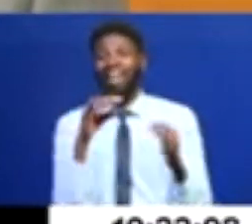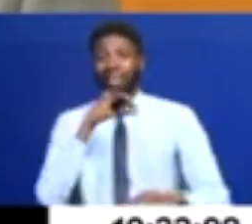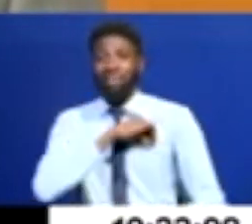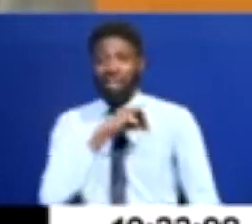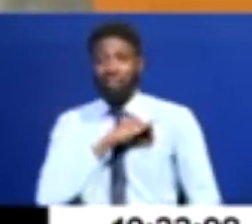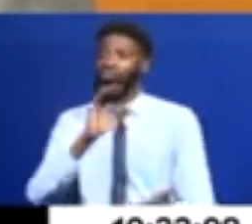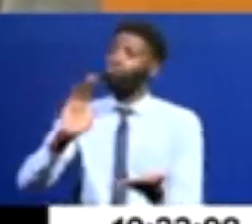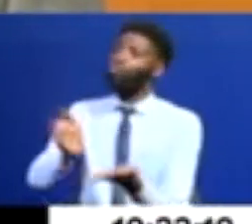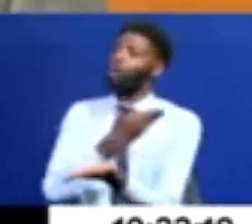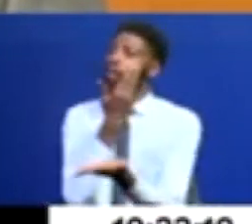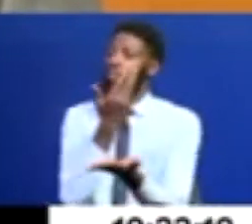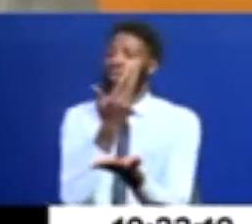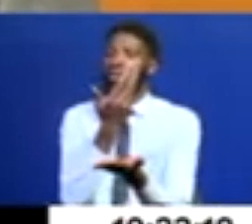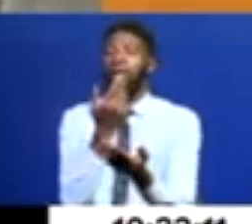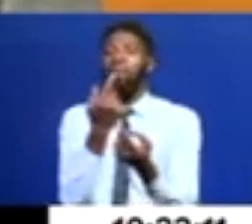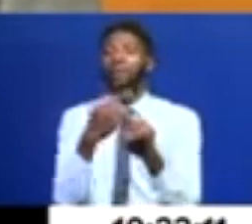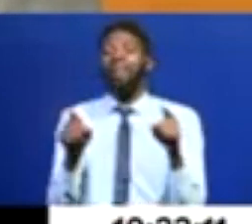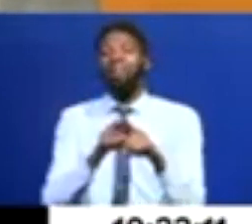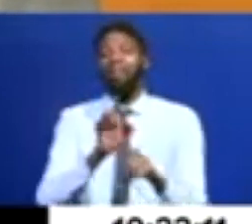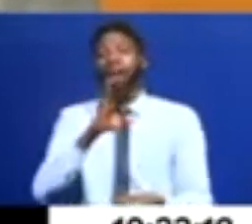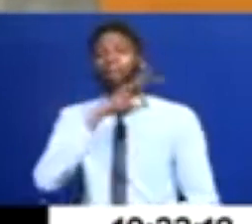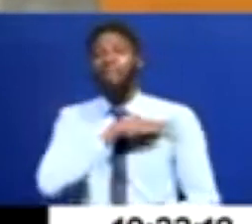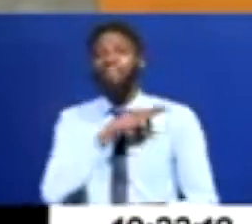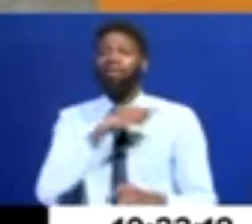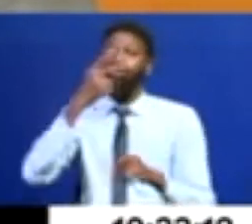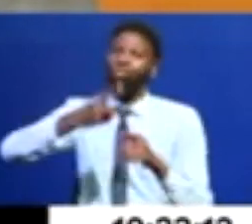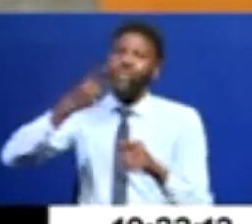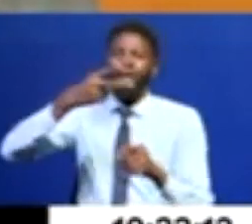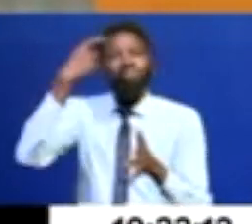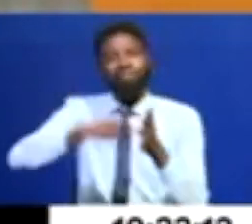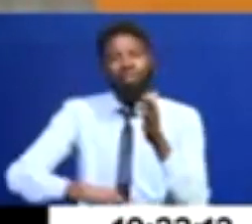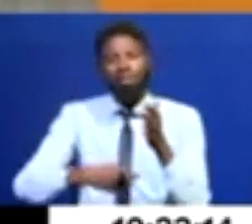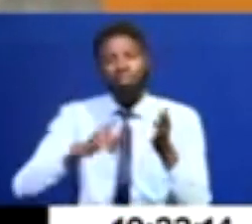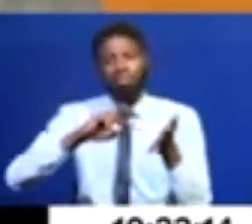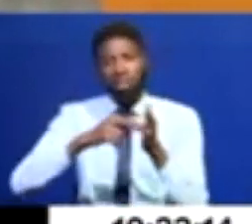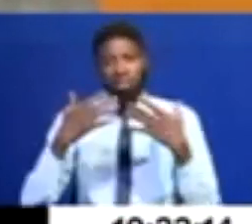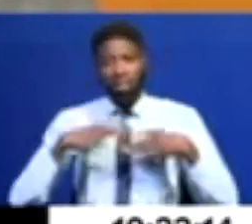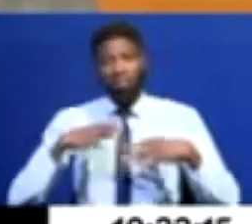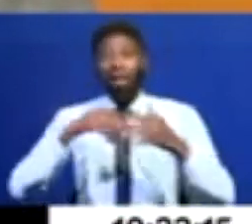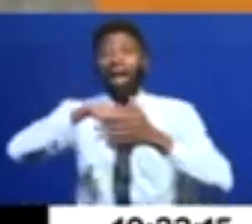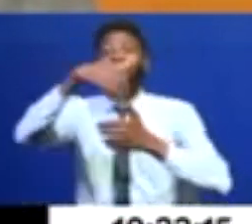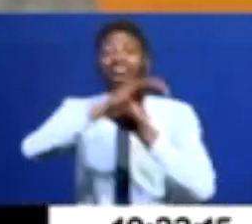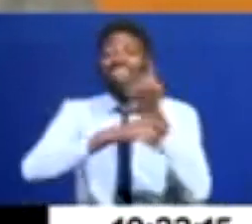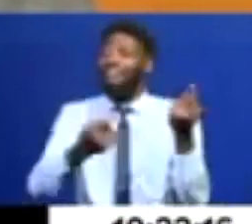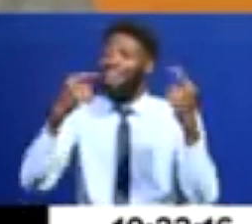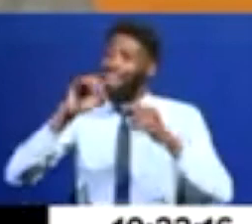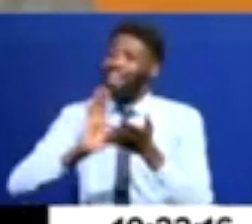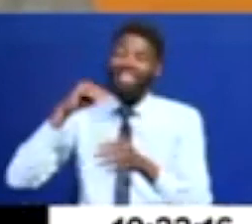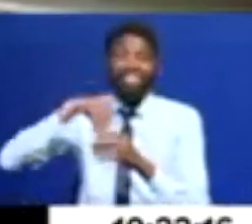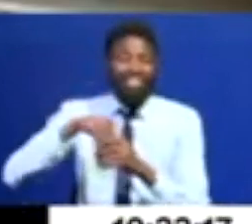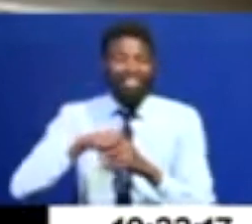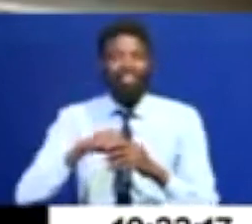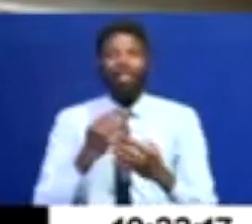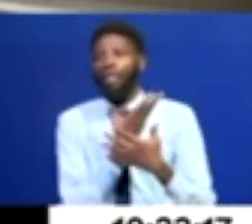and even tax the repatriation of your profits, it means that you're discouraging investors to come in. Very good. I mean, when we come